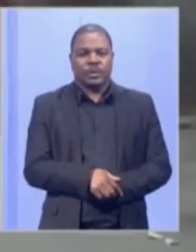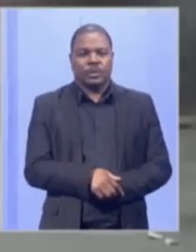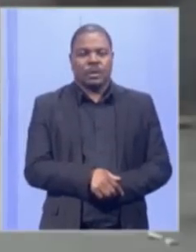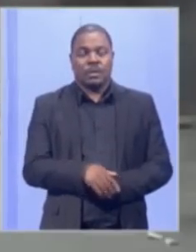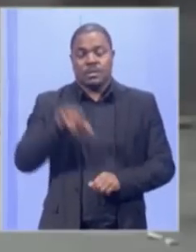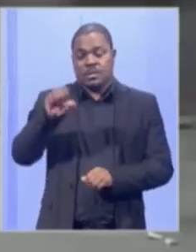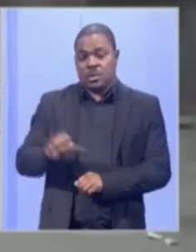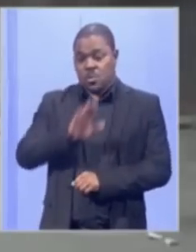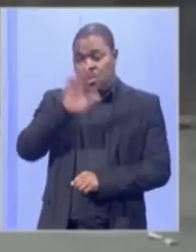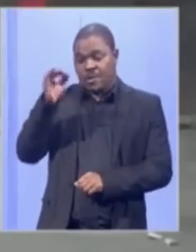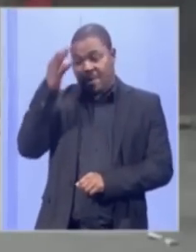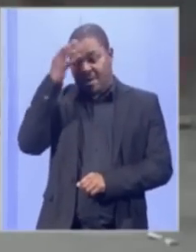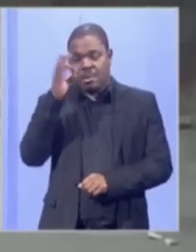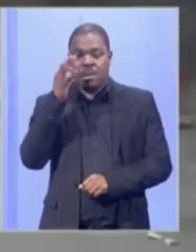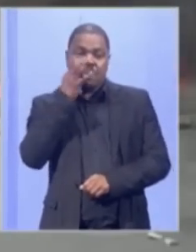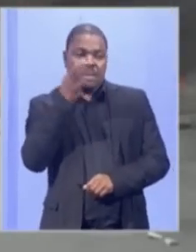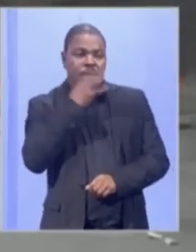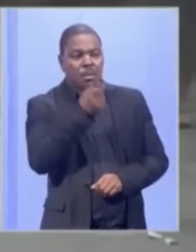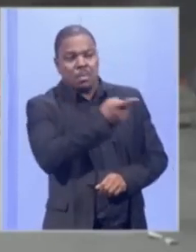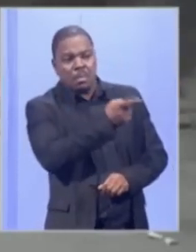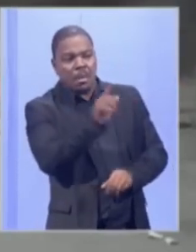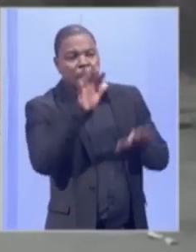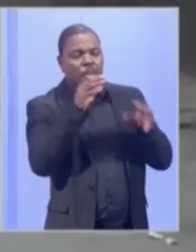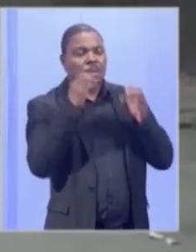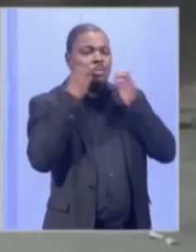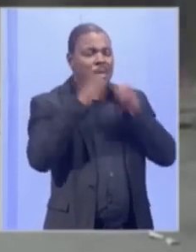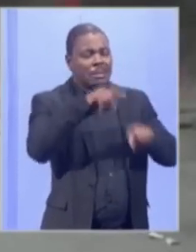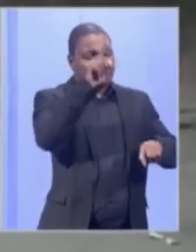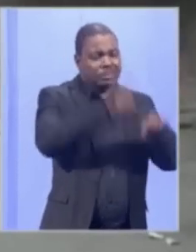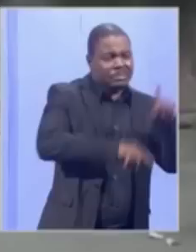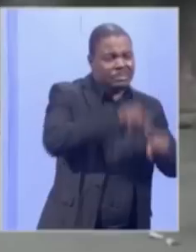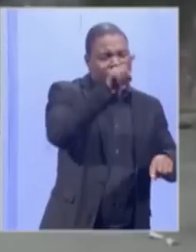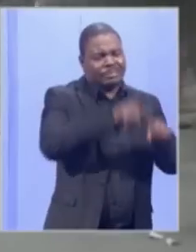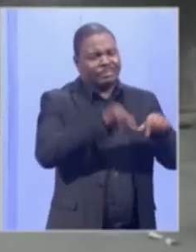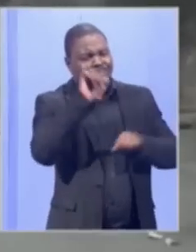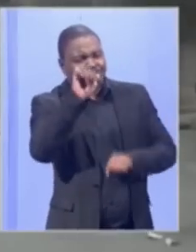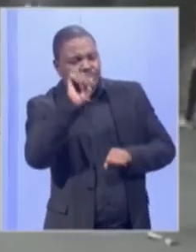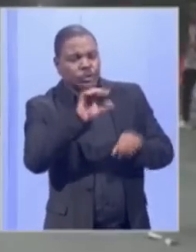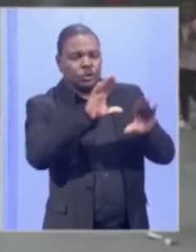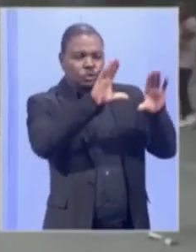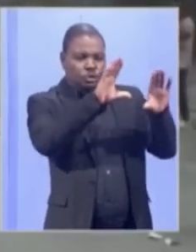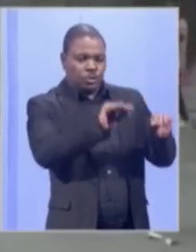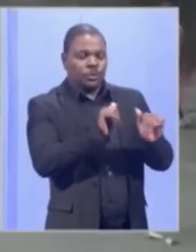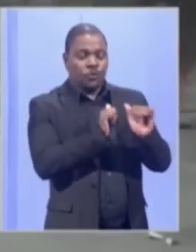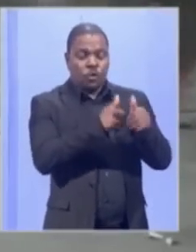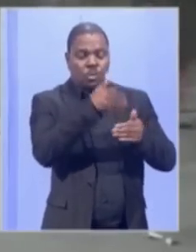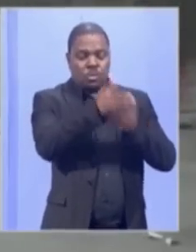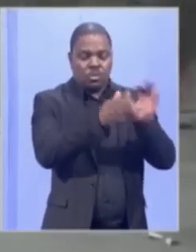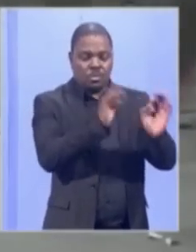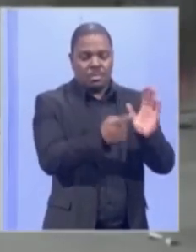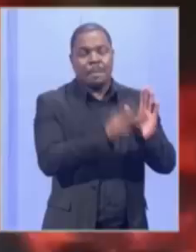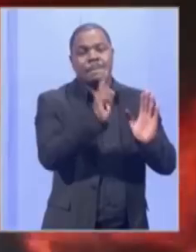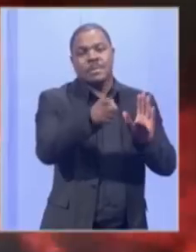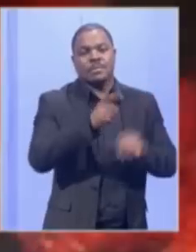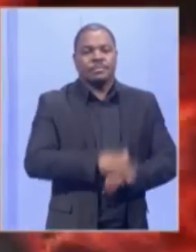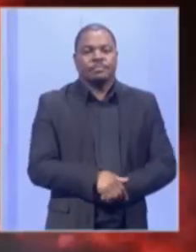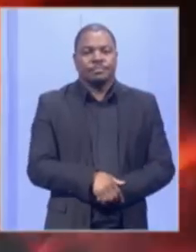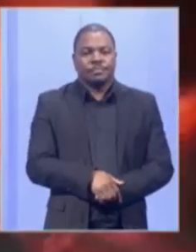Mmuso wa Afrika Borwa o re bohle ba amehang merusung ya Mozambique ba efedise ka ho latela metjha e nepahetseng.